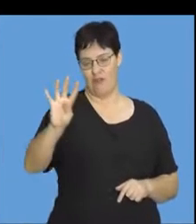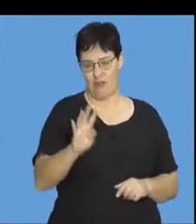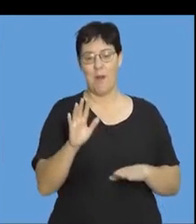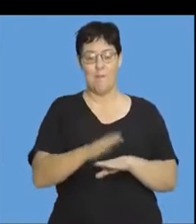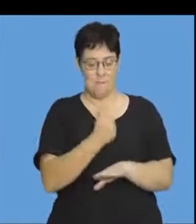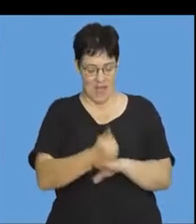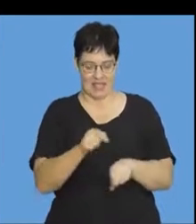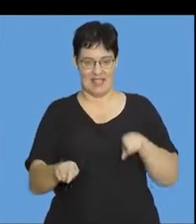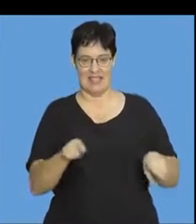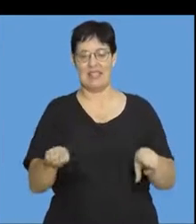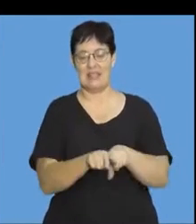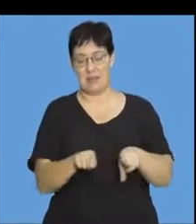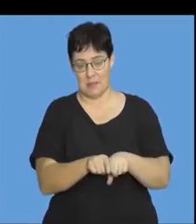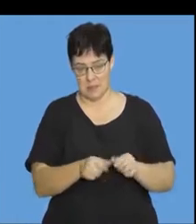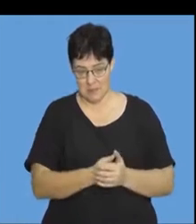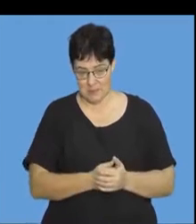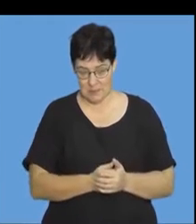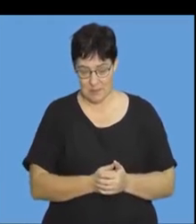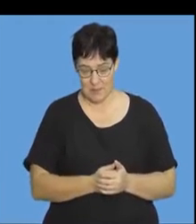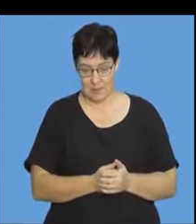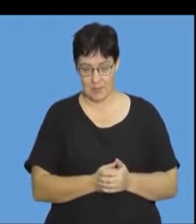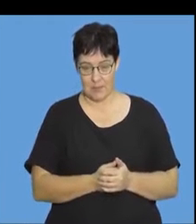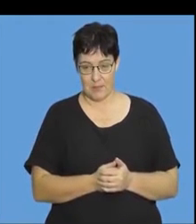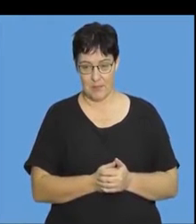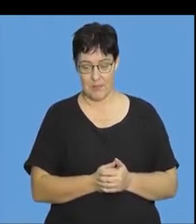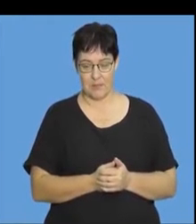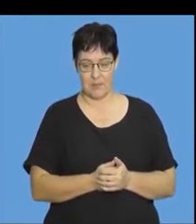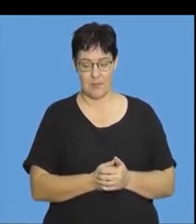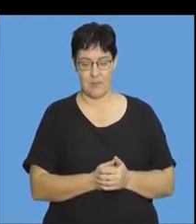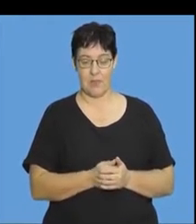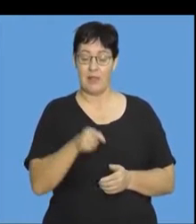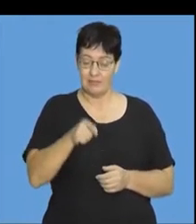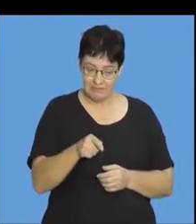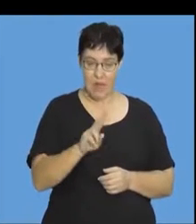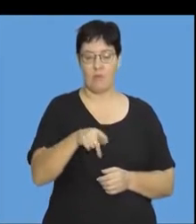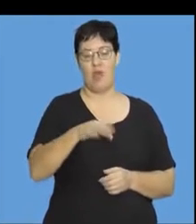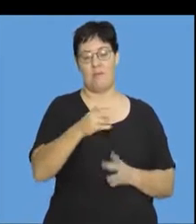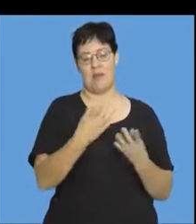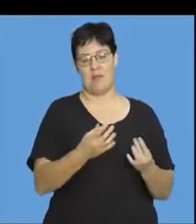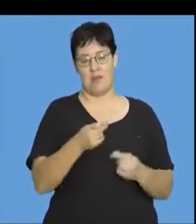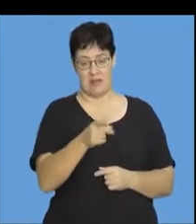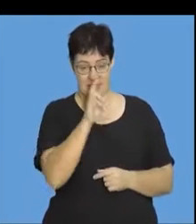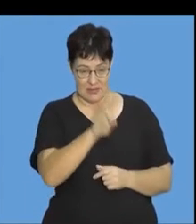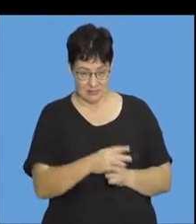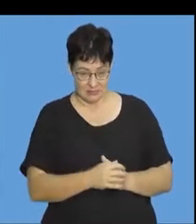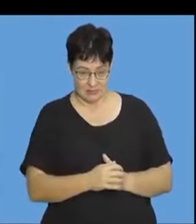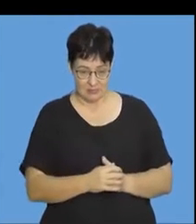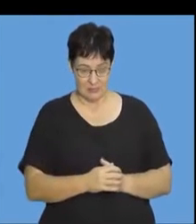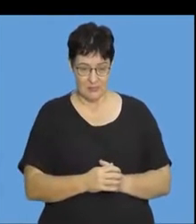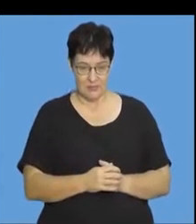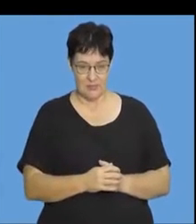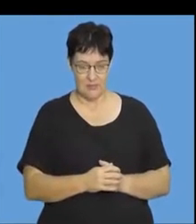the base that is a prime number, right? Now, that is the prime base as I've just told you